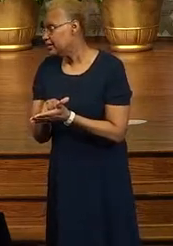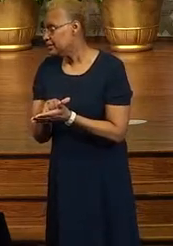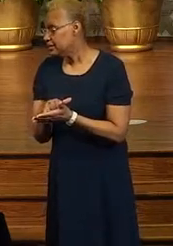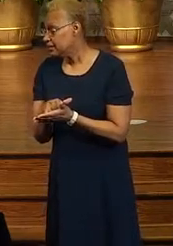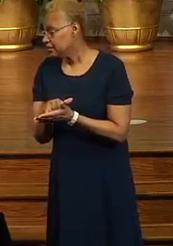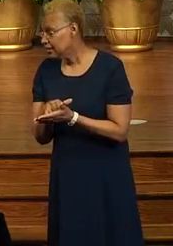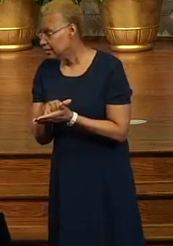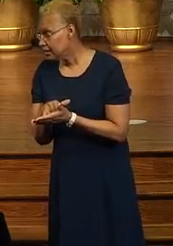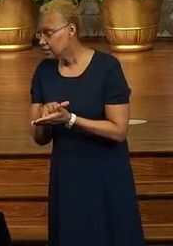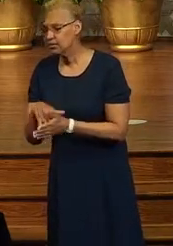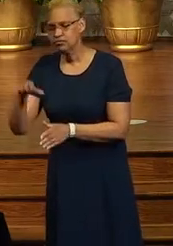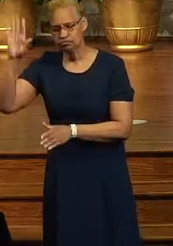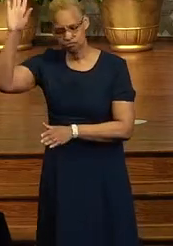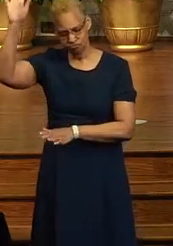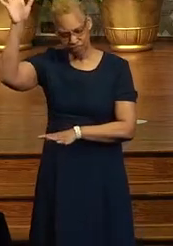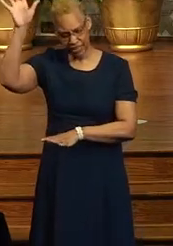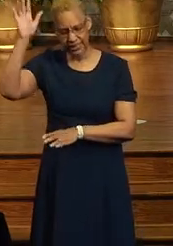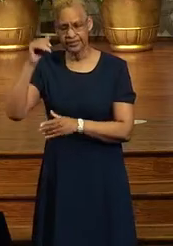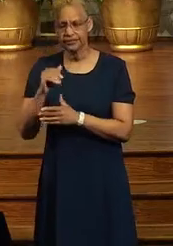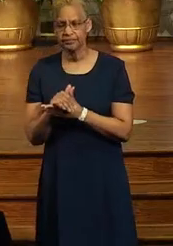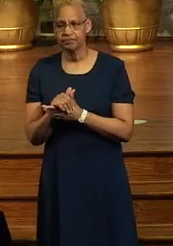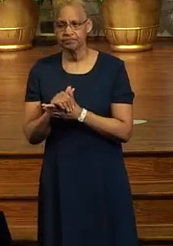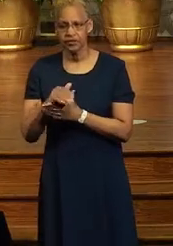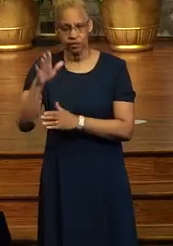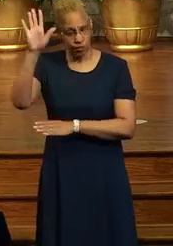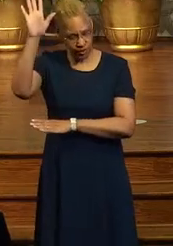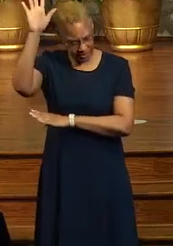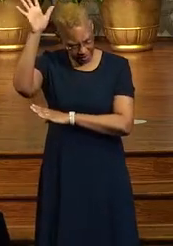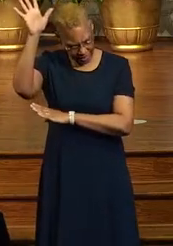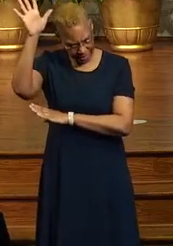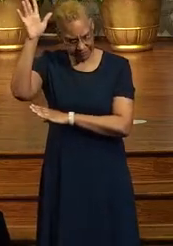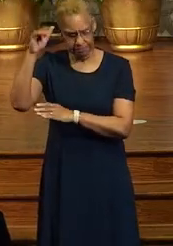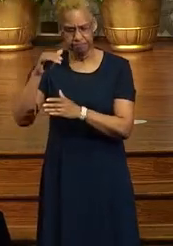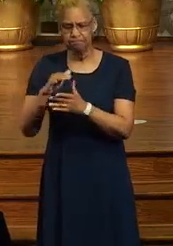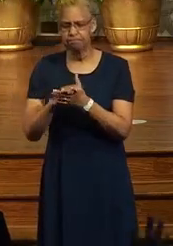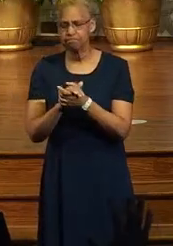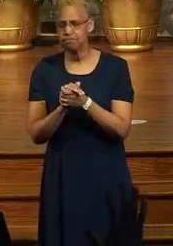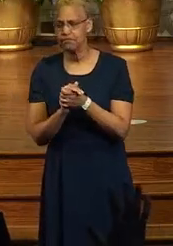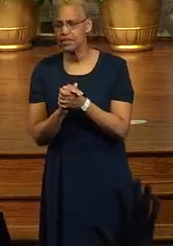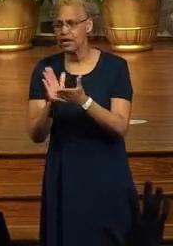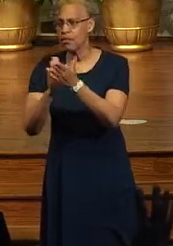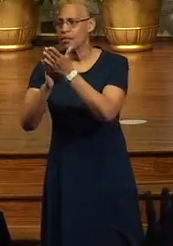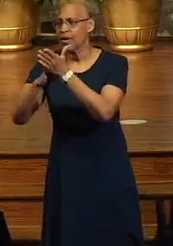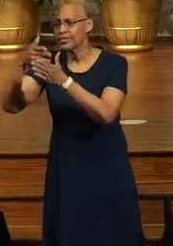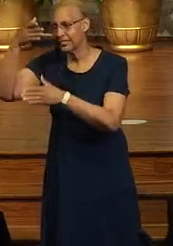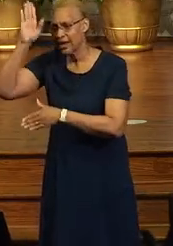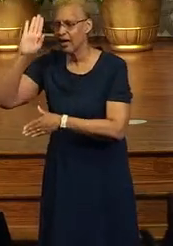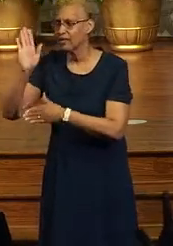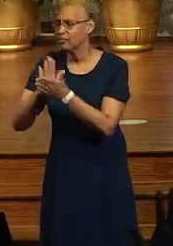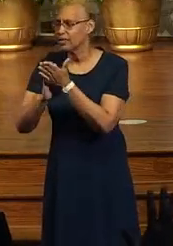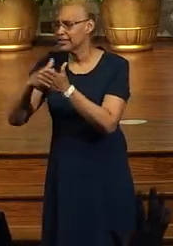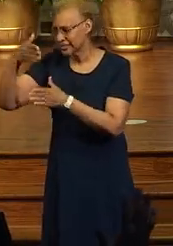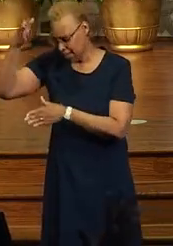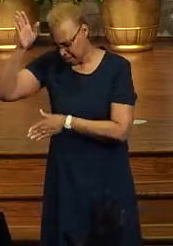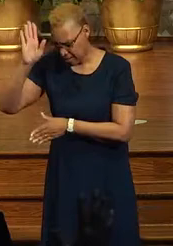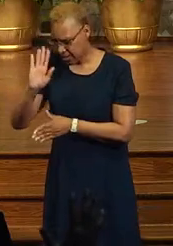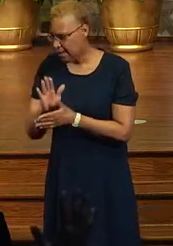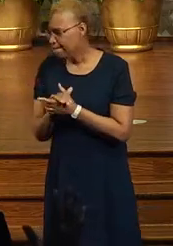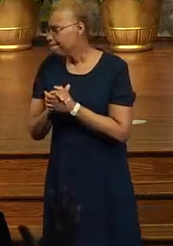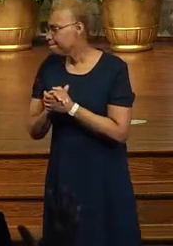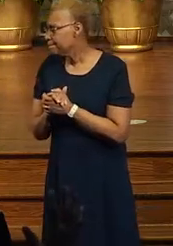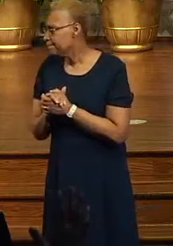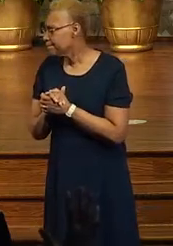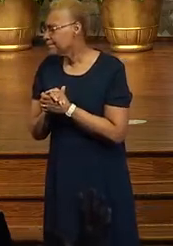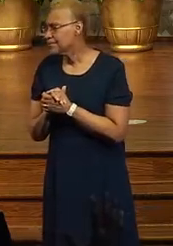I just want you to raise your hand. I just want you to raise your hand wherever you are. Praise God. Praise God. But now